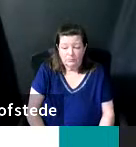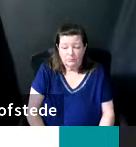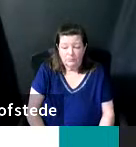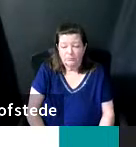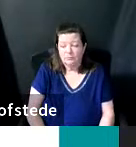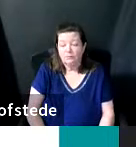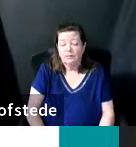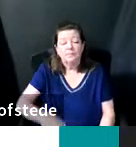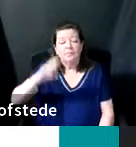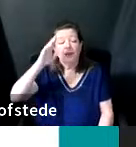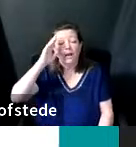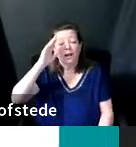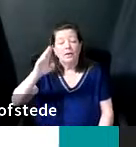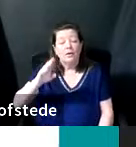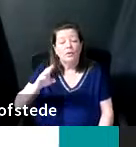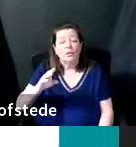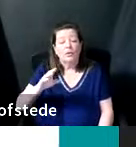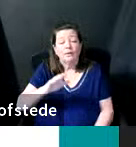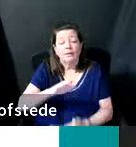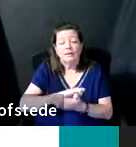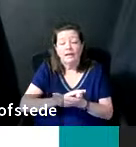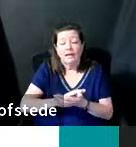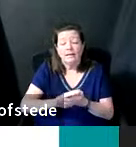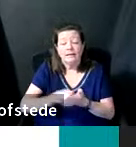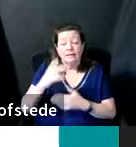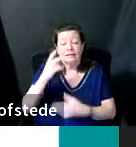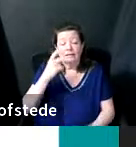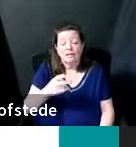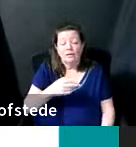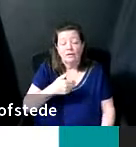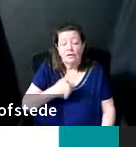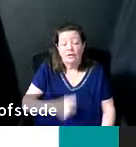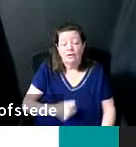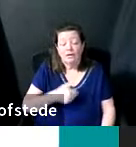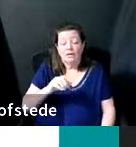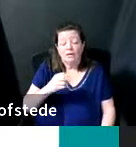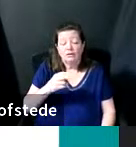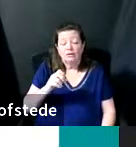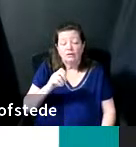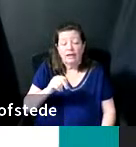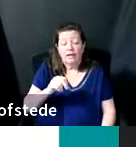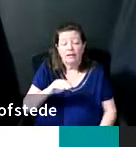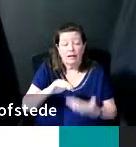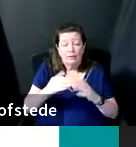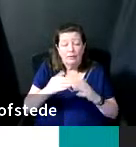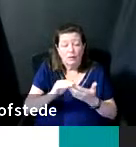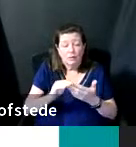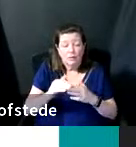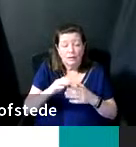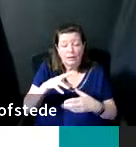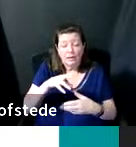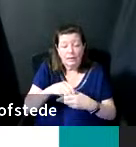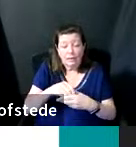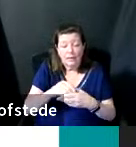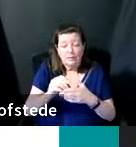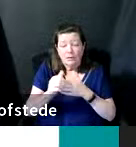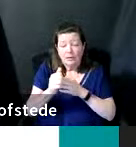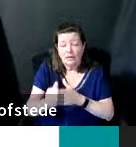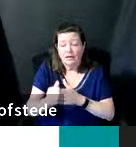Hello, all. Nice to see you again. Shannon Singleton. My pronouns are she and her, and I'm the community engagement lead for the IBR program.